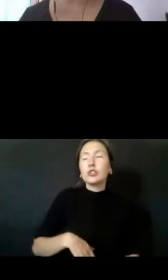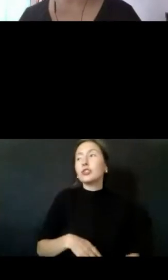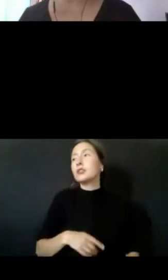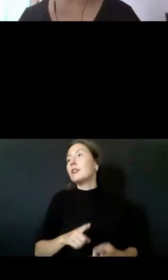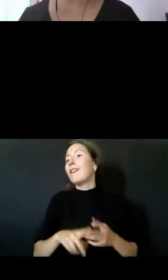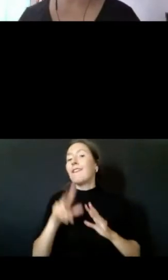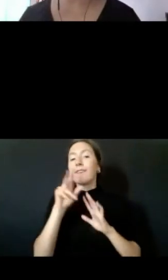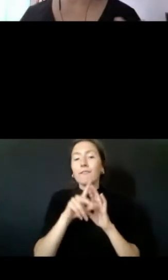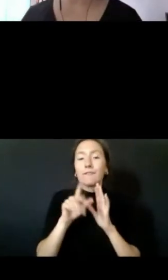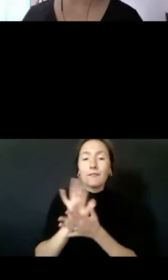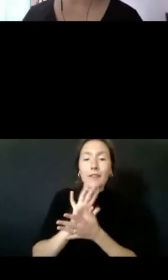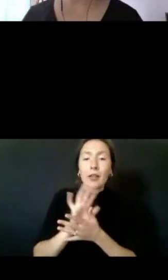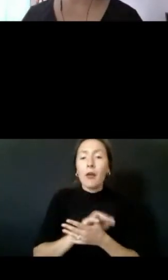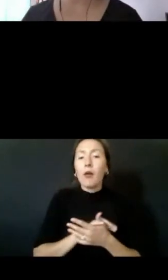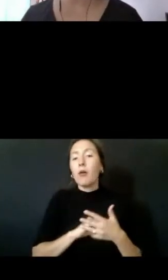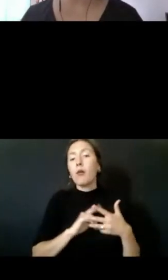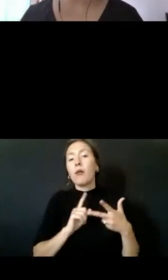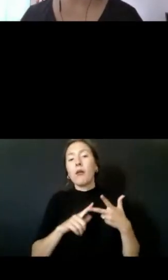giving